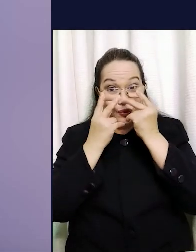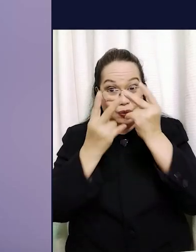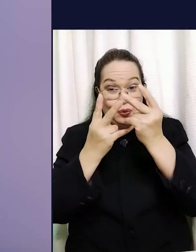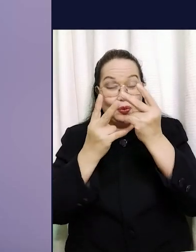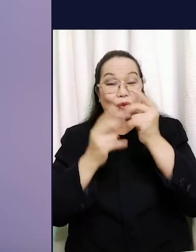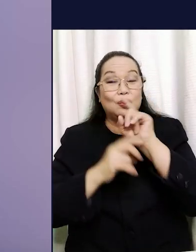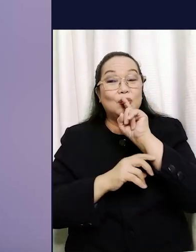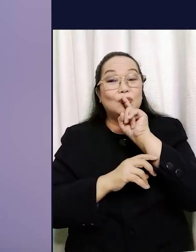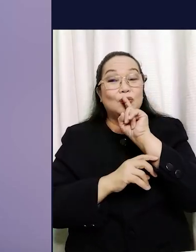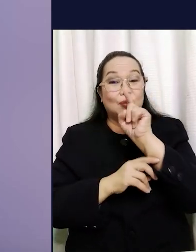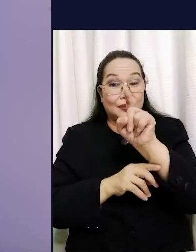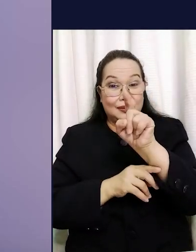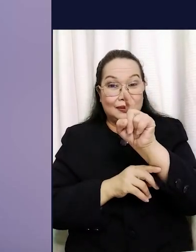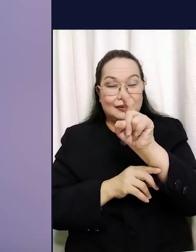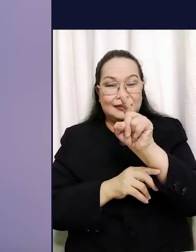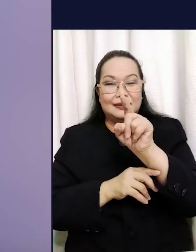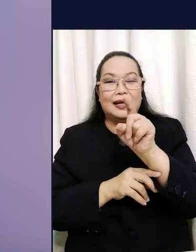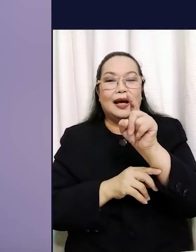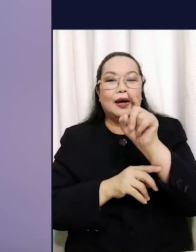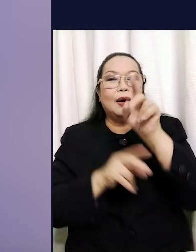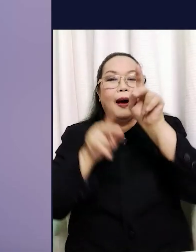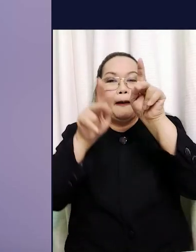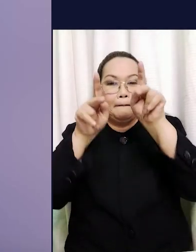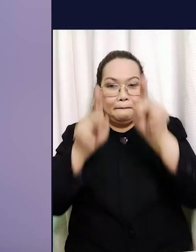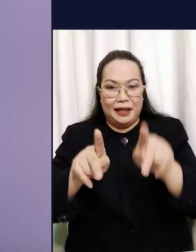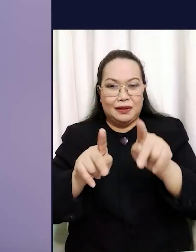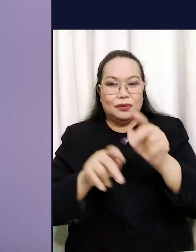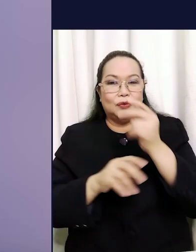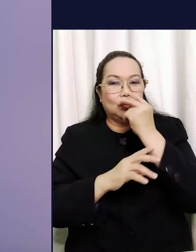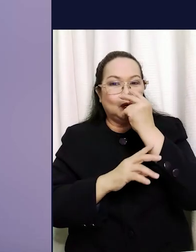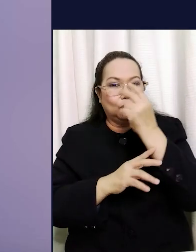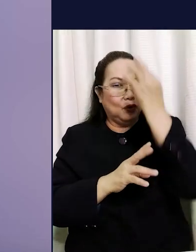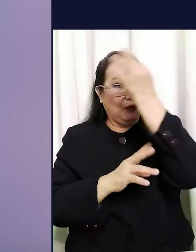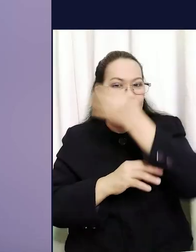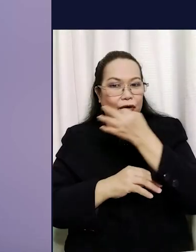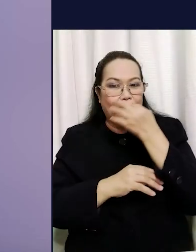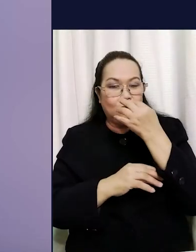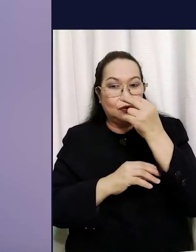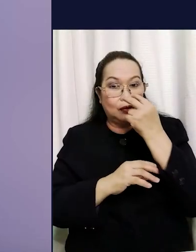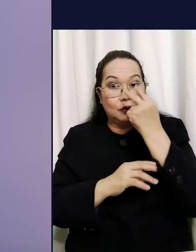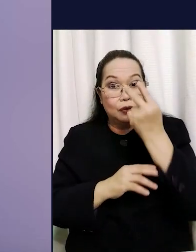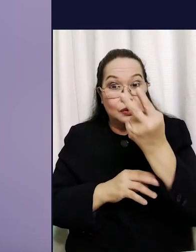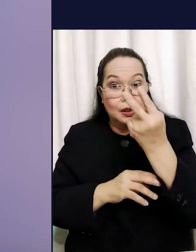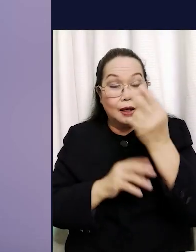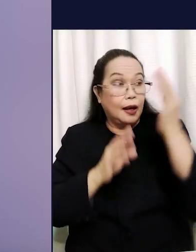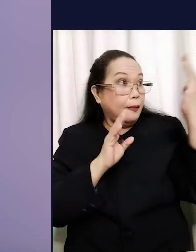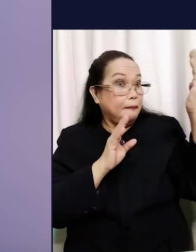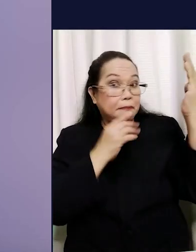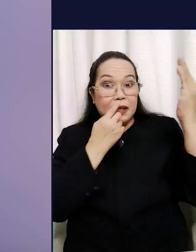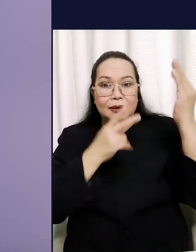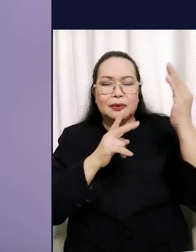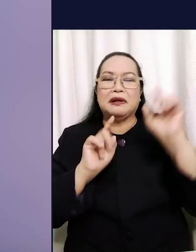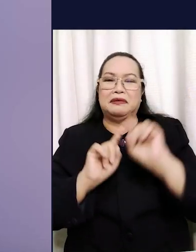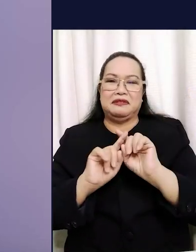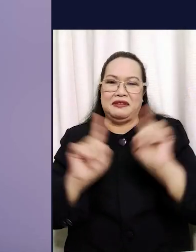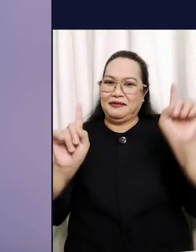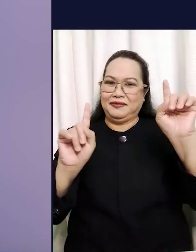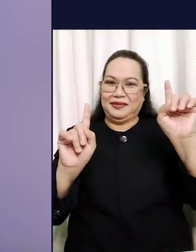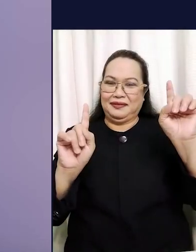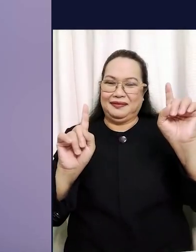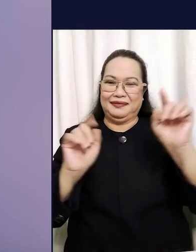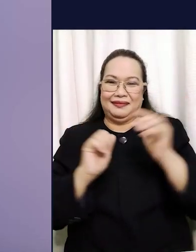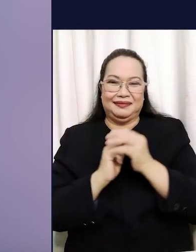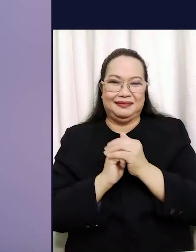into are imperfect image. Imperfect image. Any